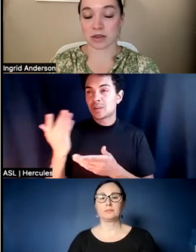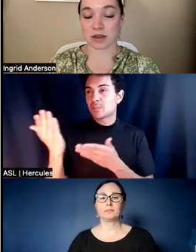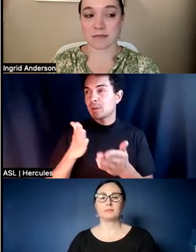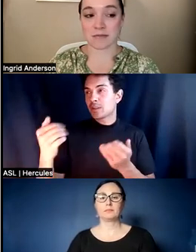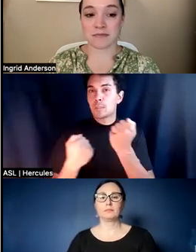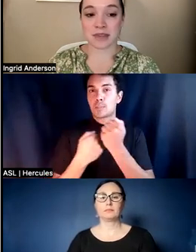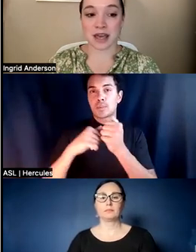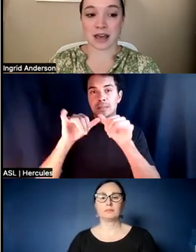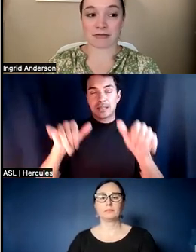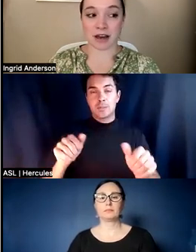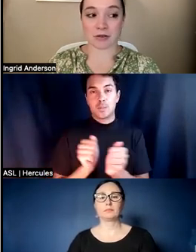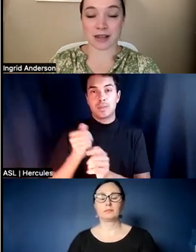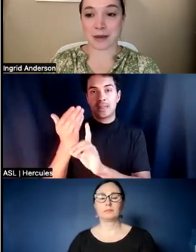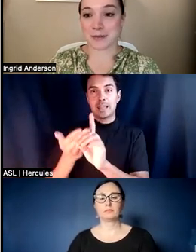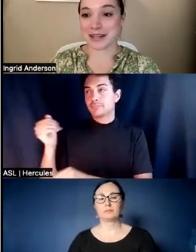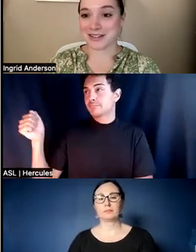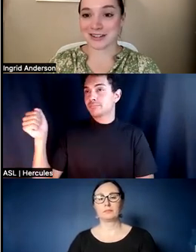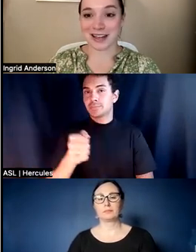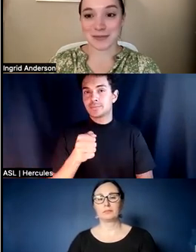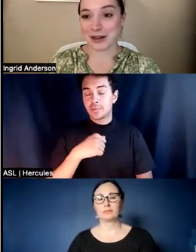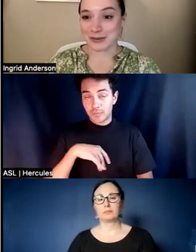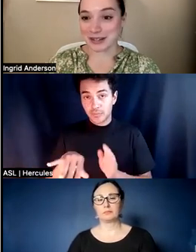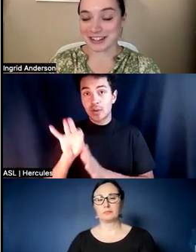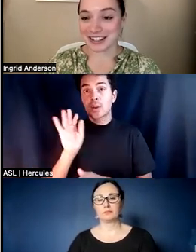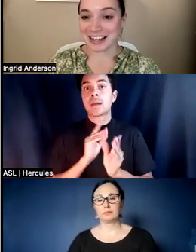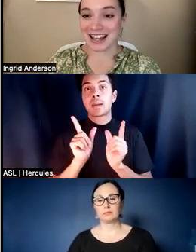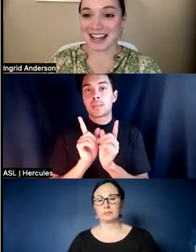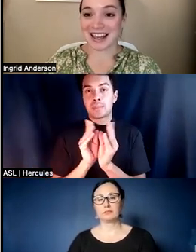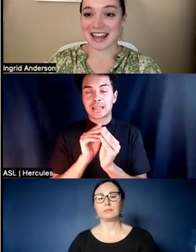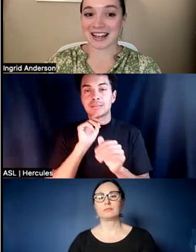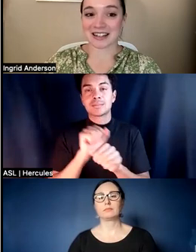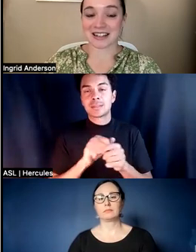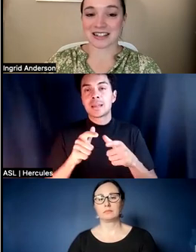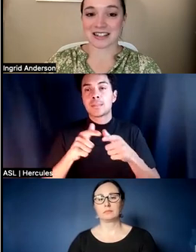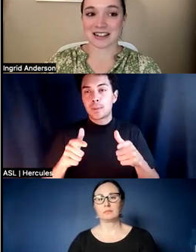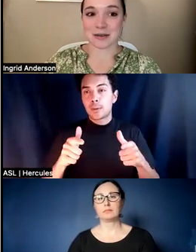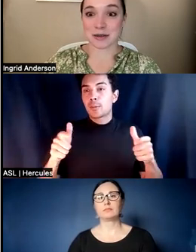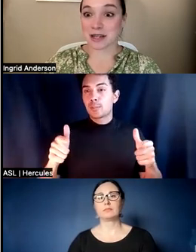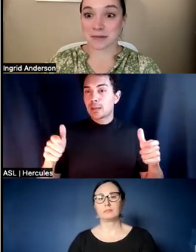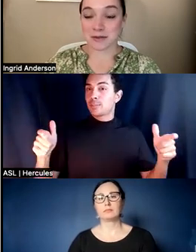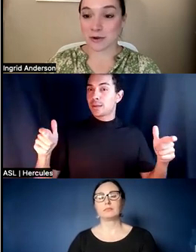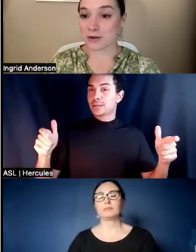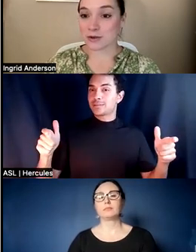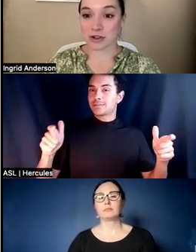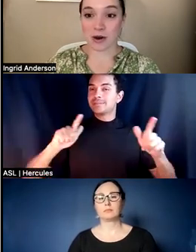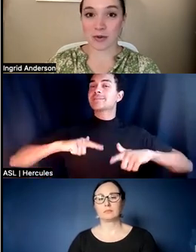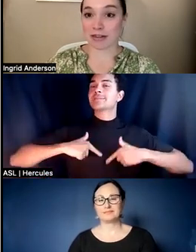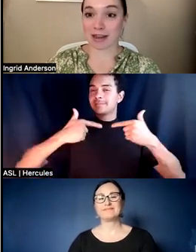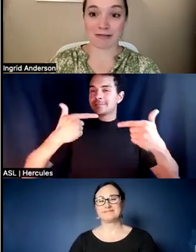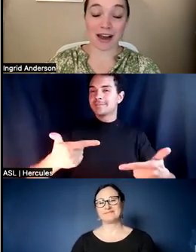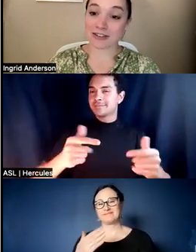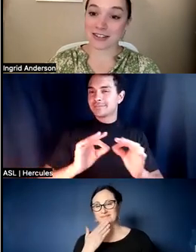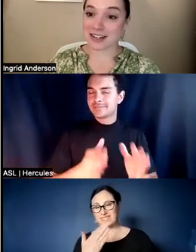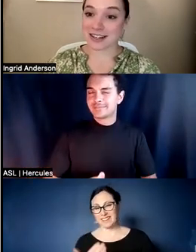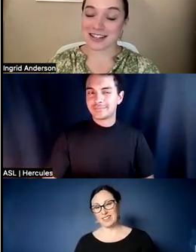system with them, I found that my meetings just got bigger and bigger. And sometimes folks would show up with